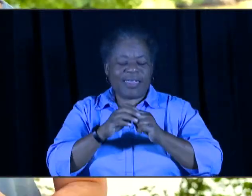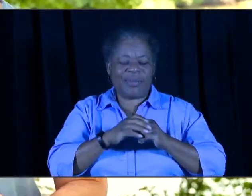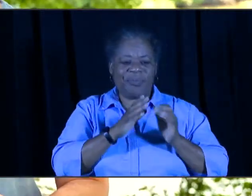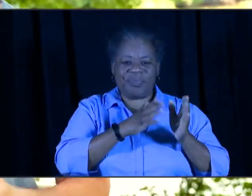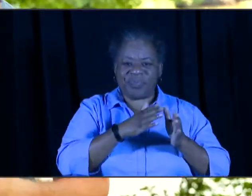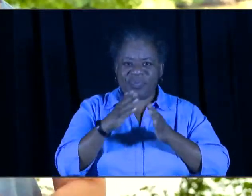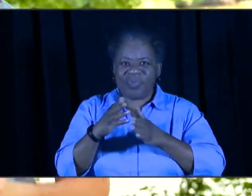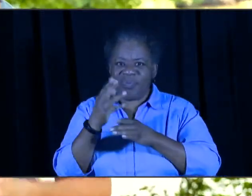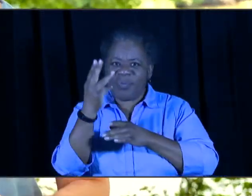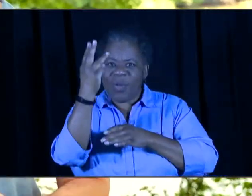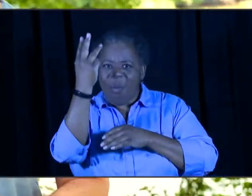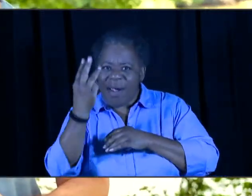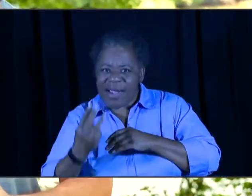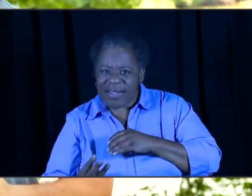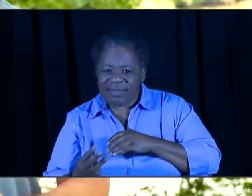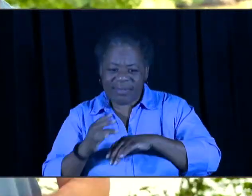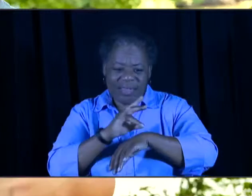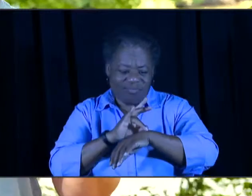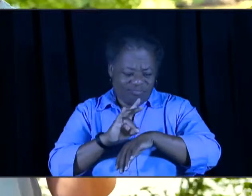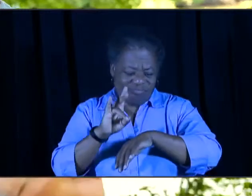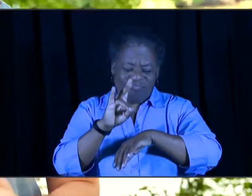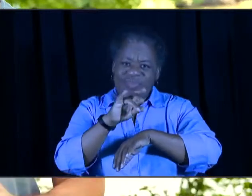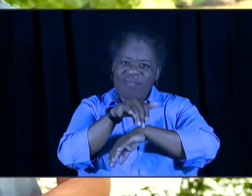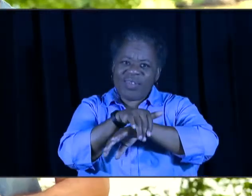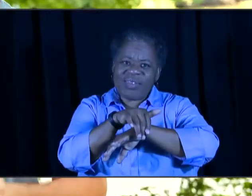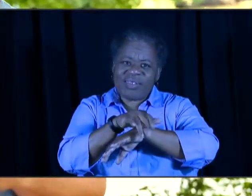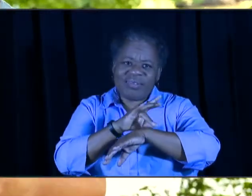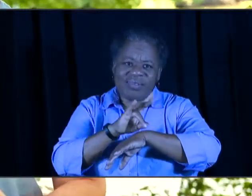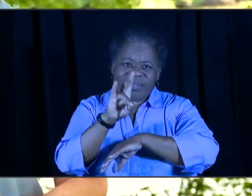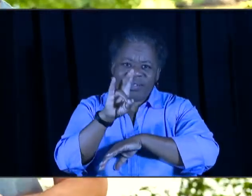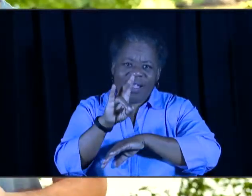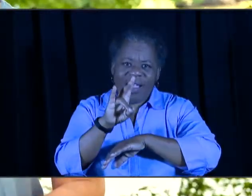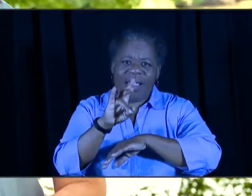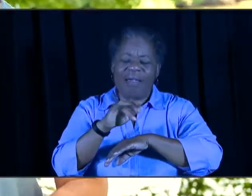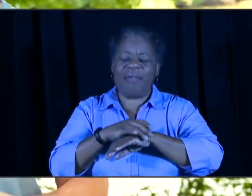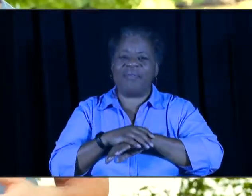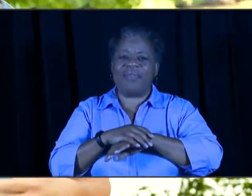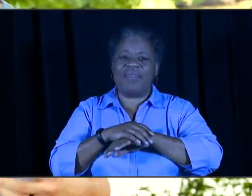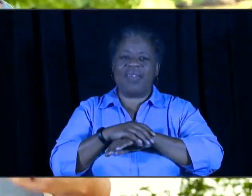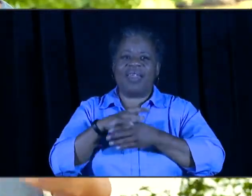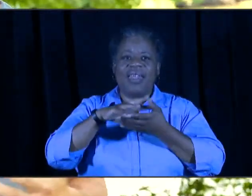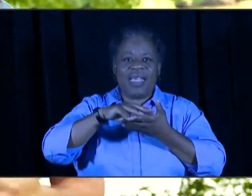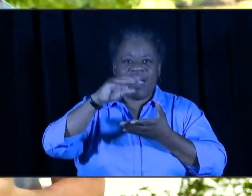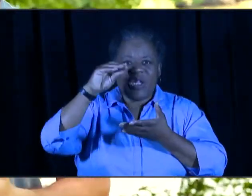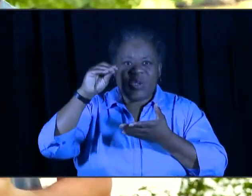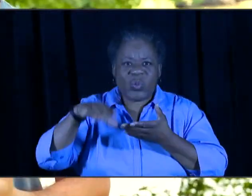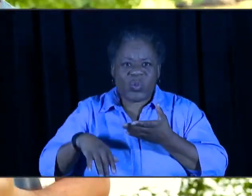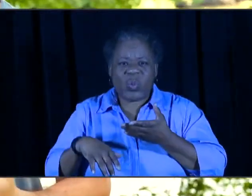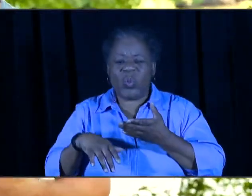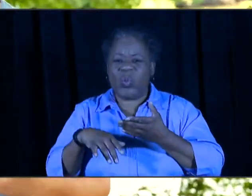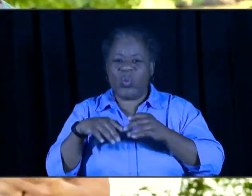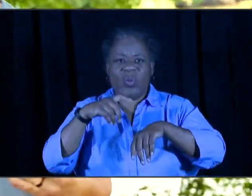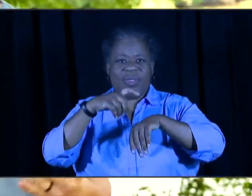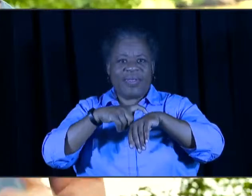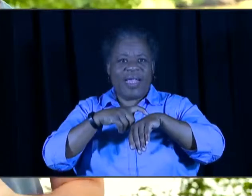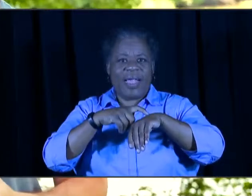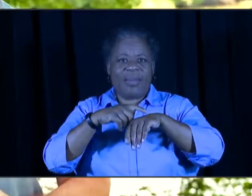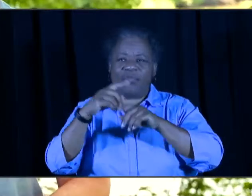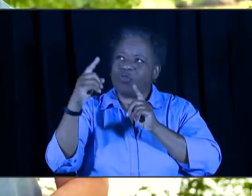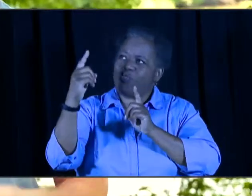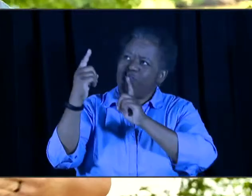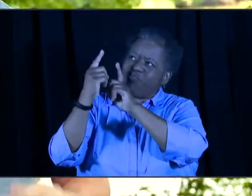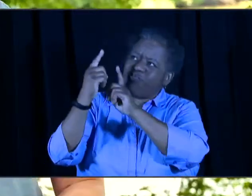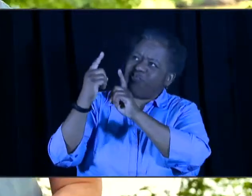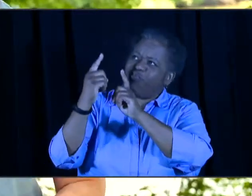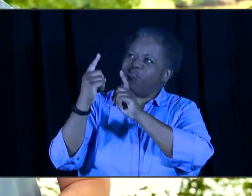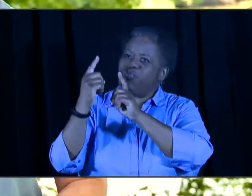every Wednesday at 7 p.m. These are an incredible way to engage with God and learn more about what it means to follow Jesus